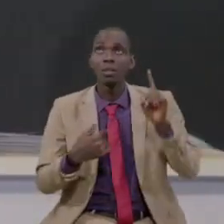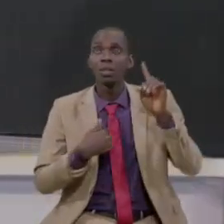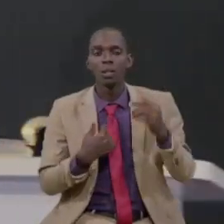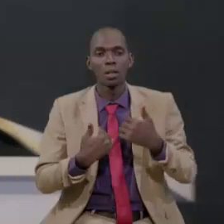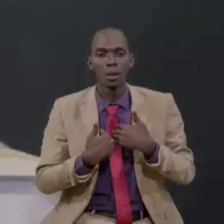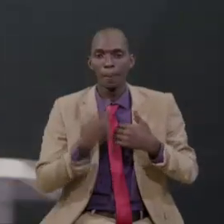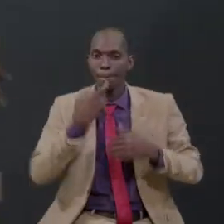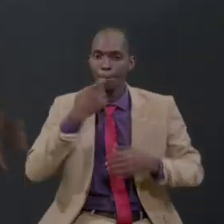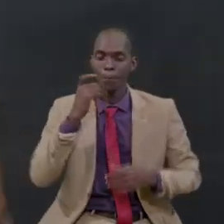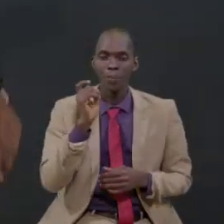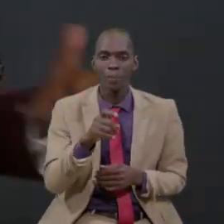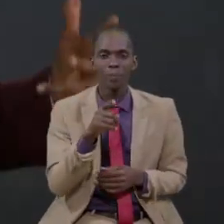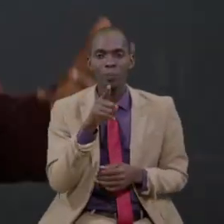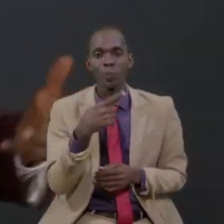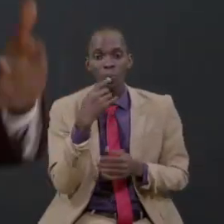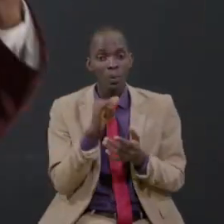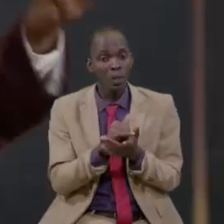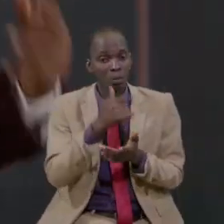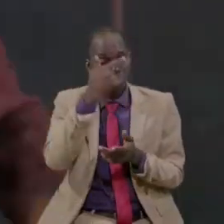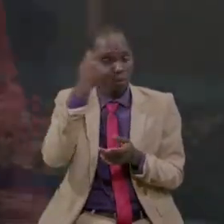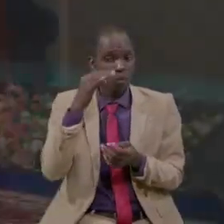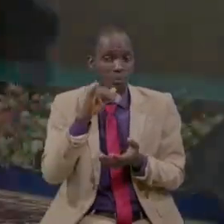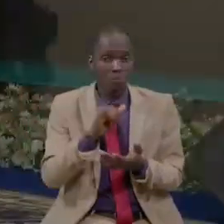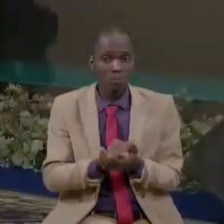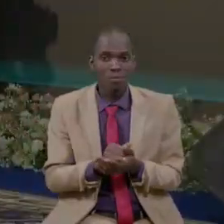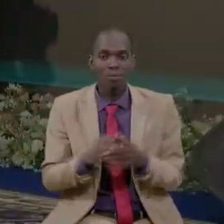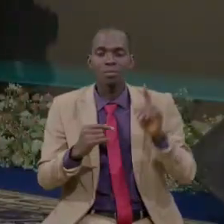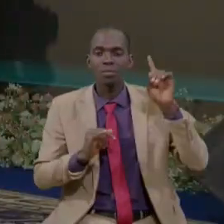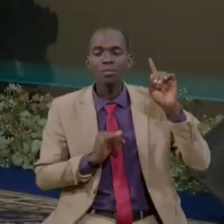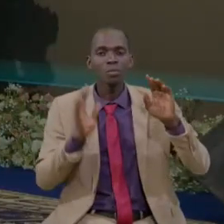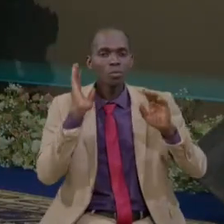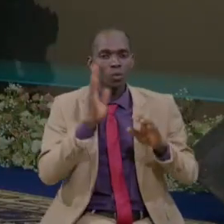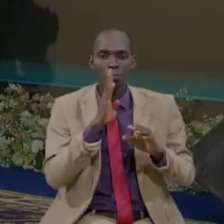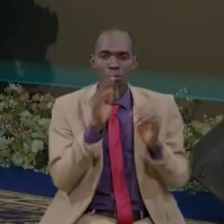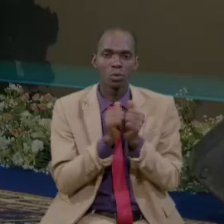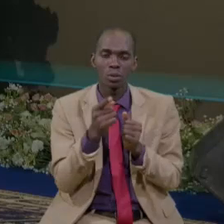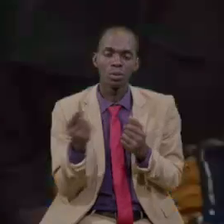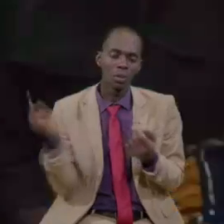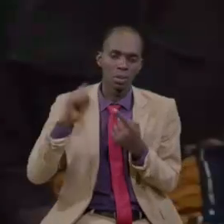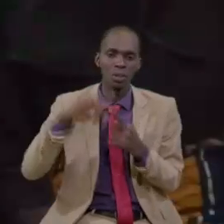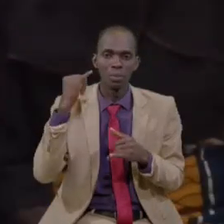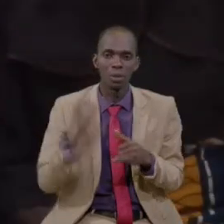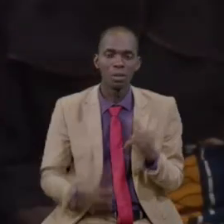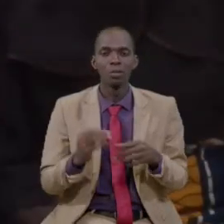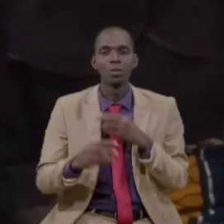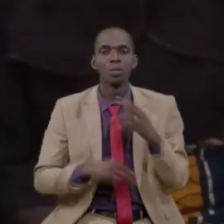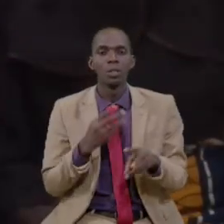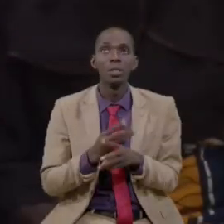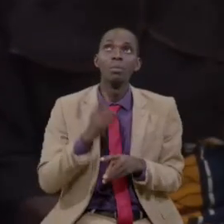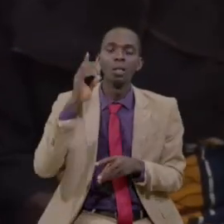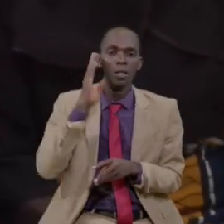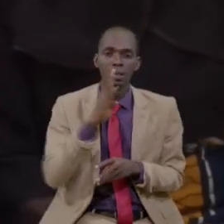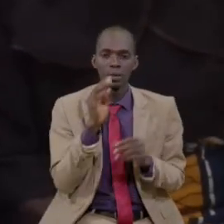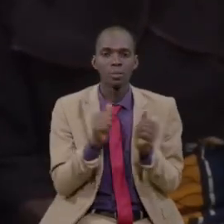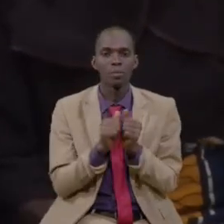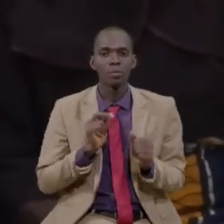that basis, I'll be with you till the end of the world. He'll be with us. I said, he'll be